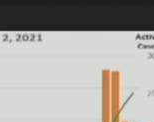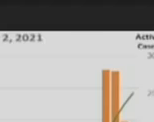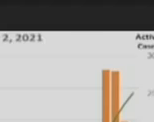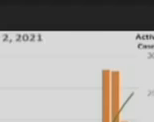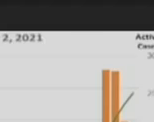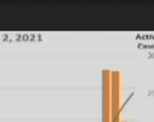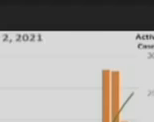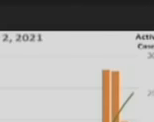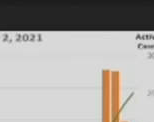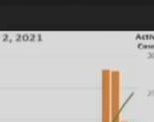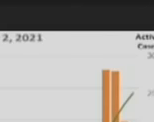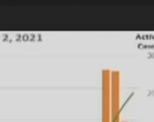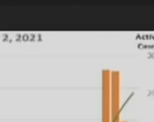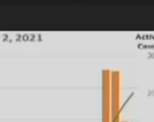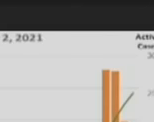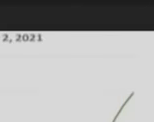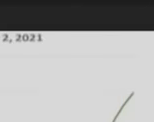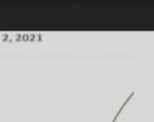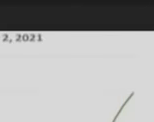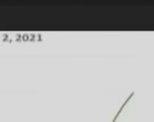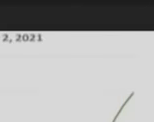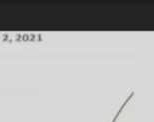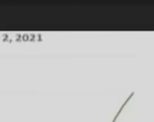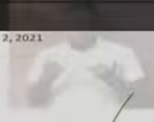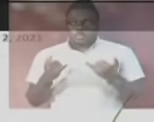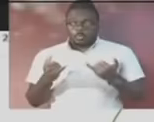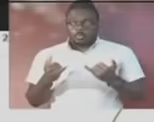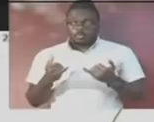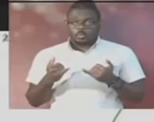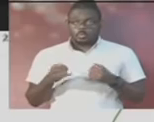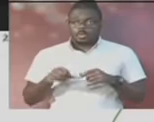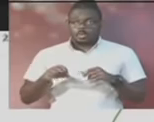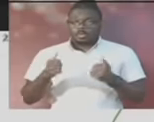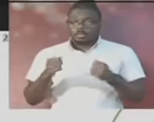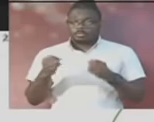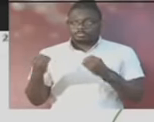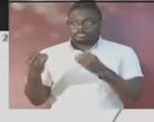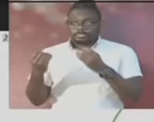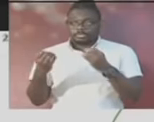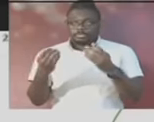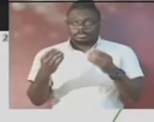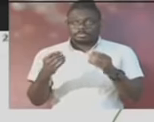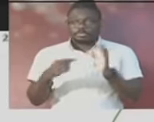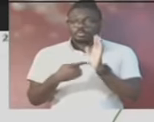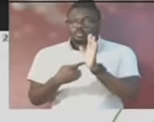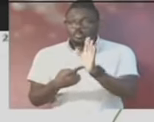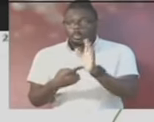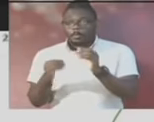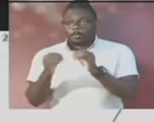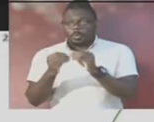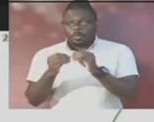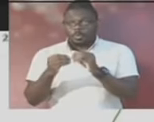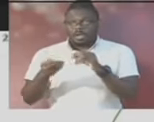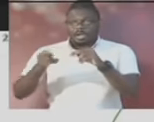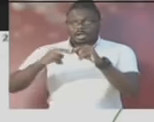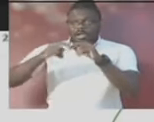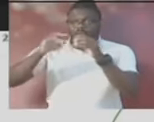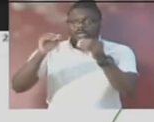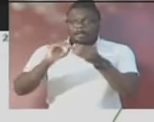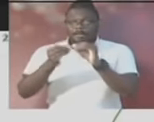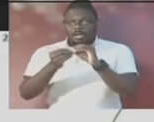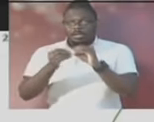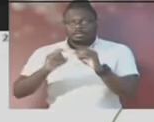what you see is that the actual active cases, they show a much higher number, they're much taller, and the new